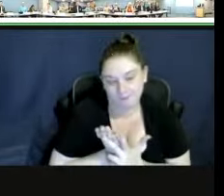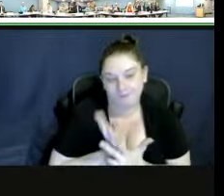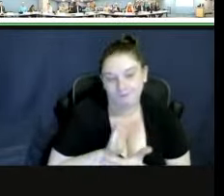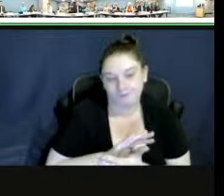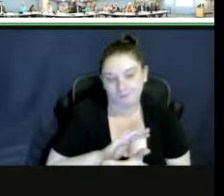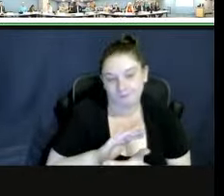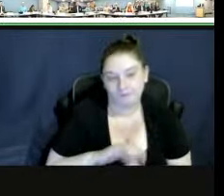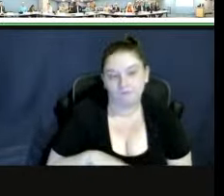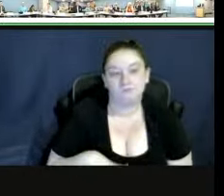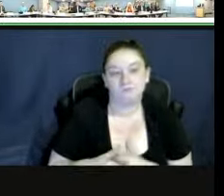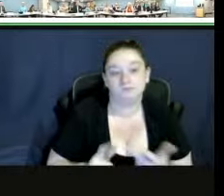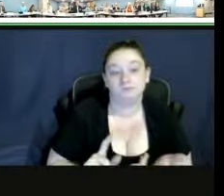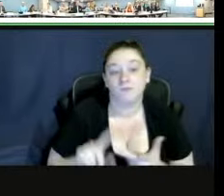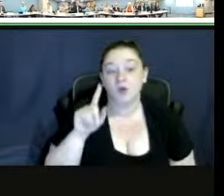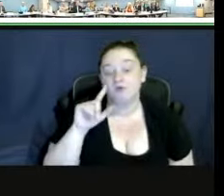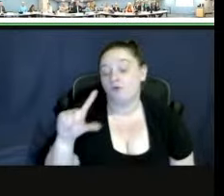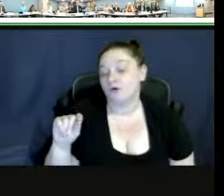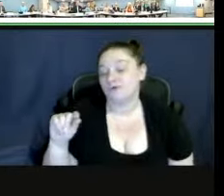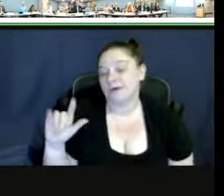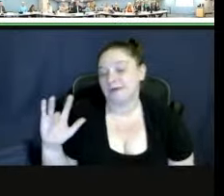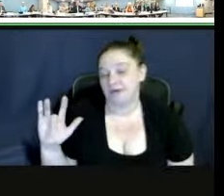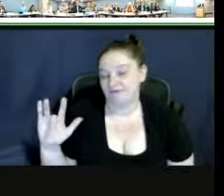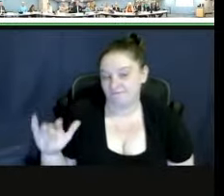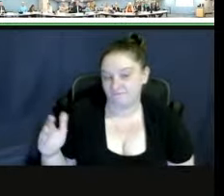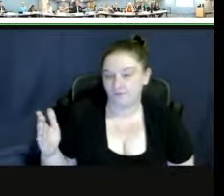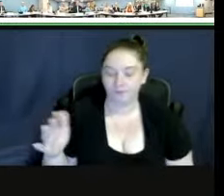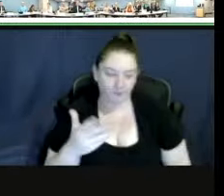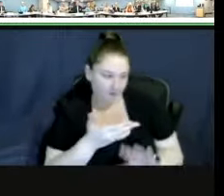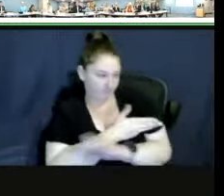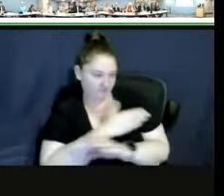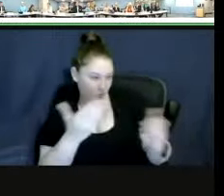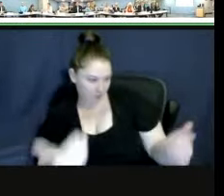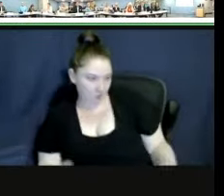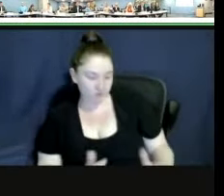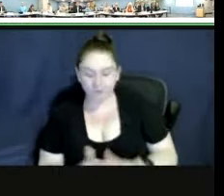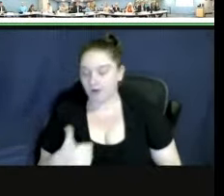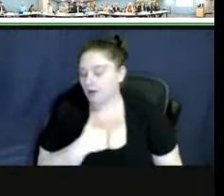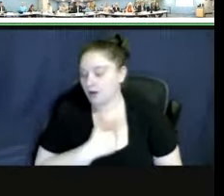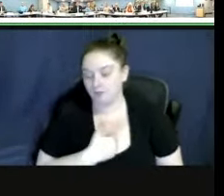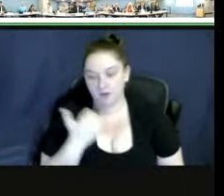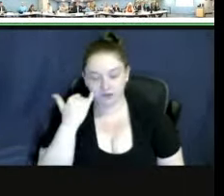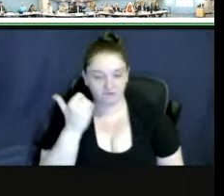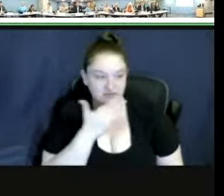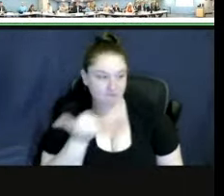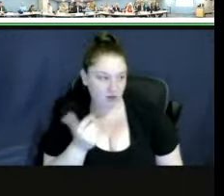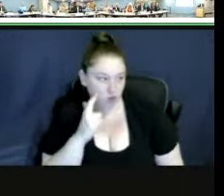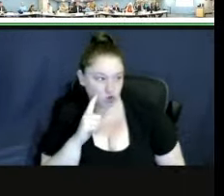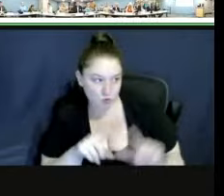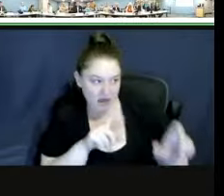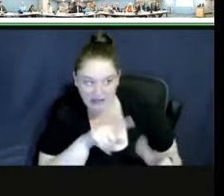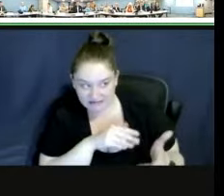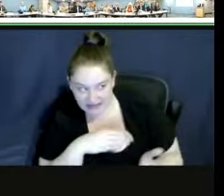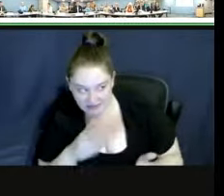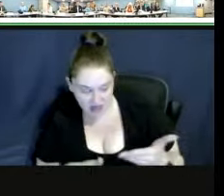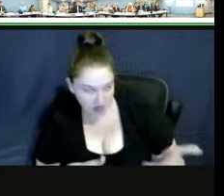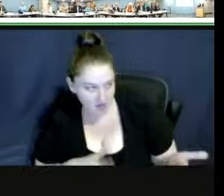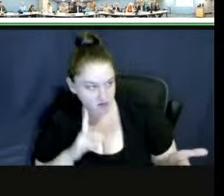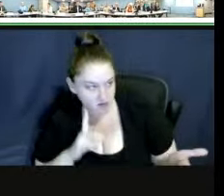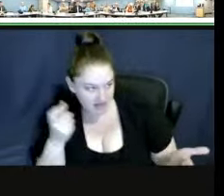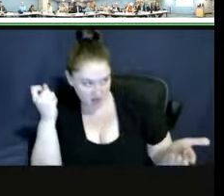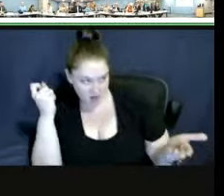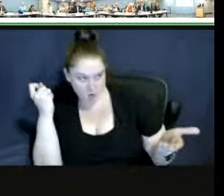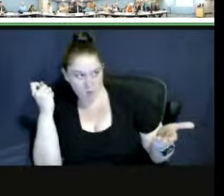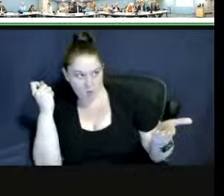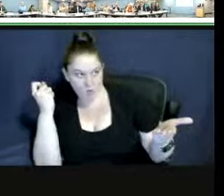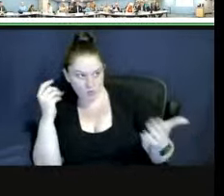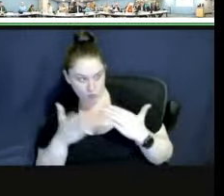For 2025, before we move on, yeah, and right. I apologize if it's better to like ask these questions at the end, I can move, try to do